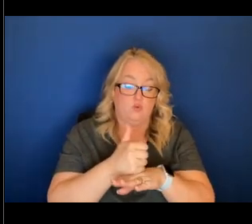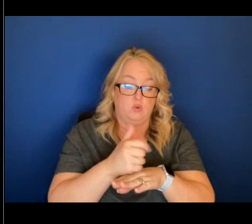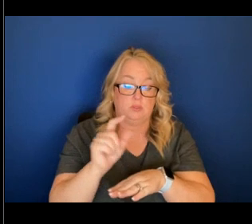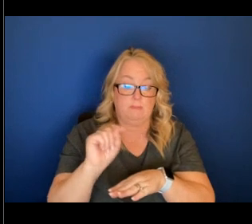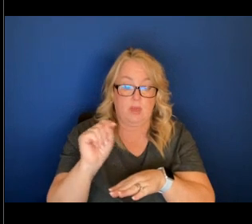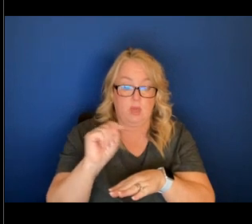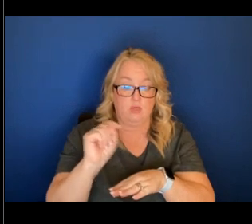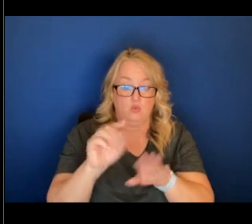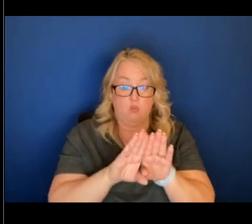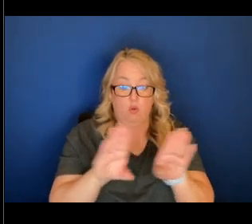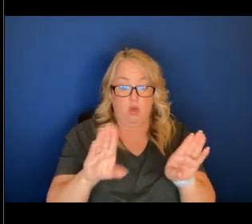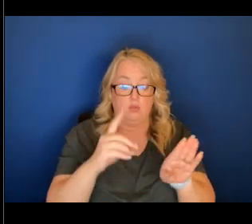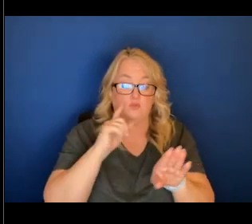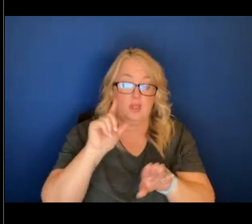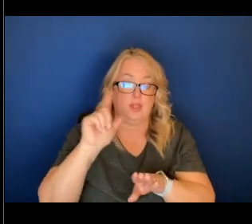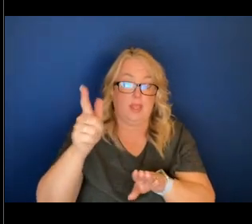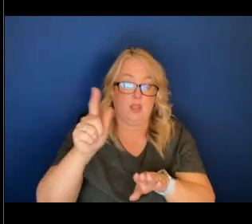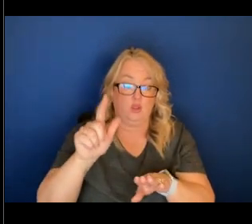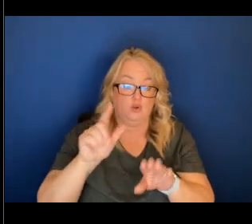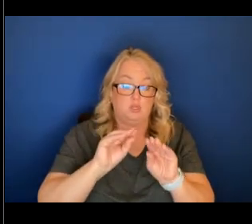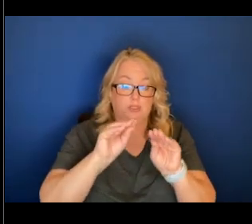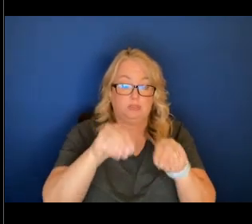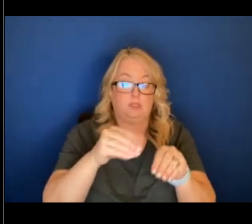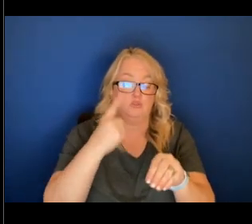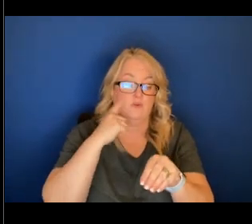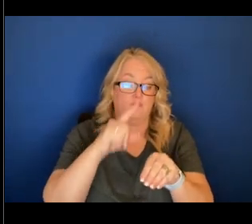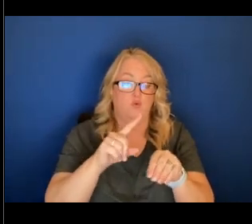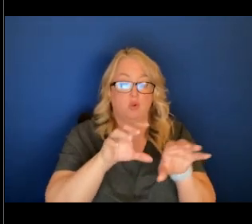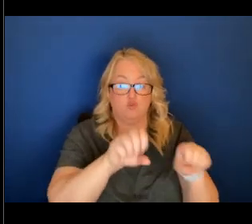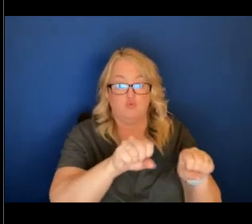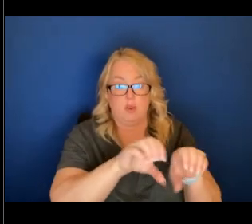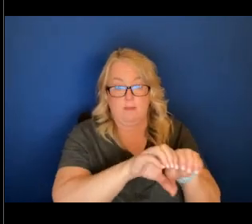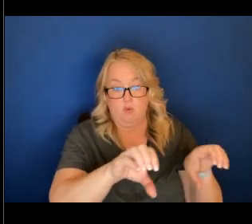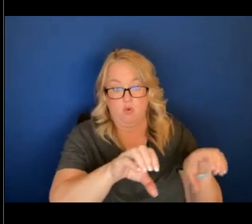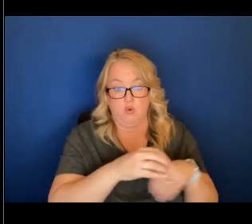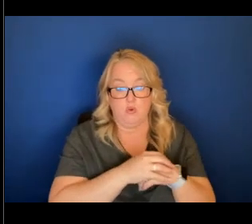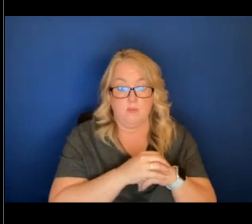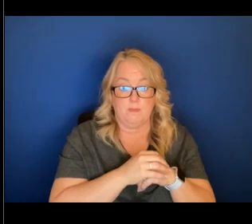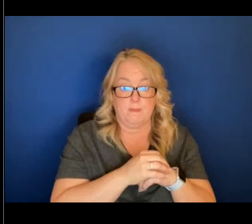bathroom walls for the later installation of grab bars.